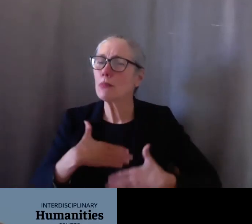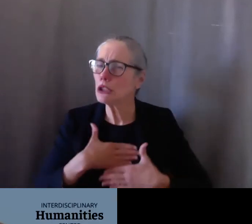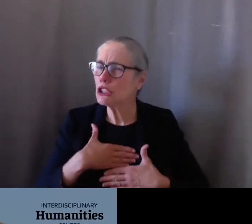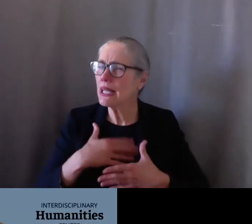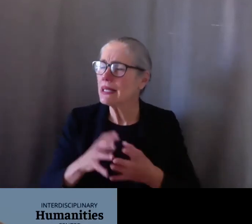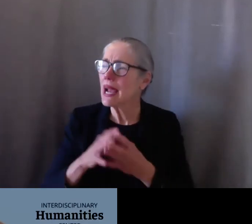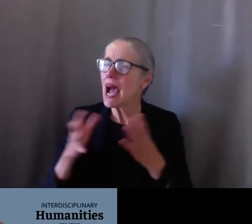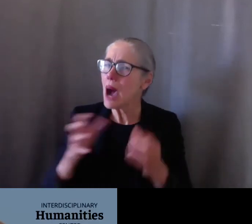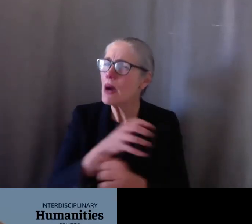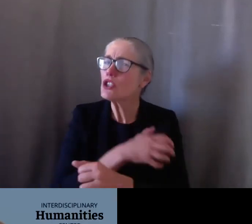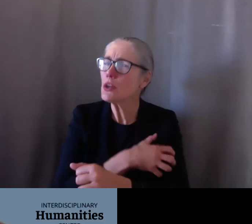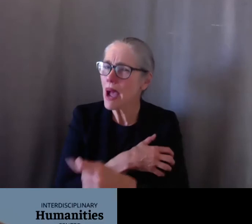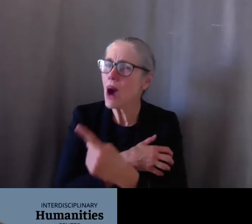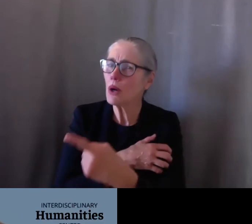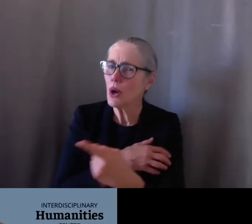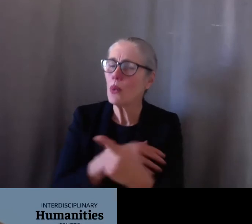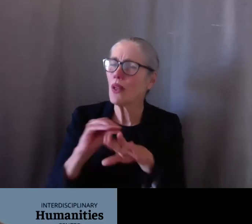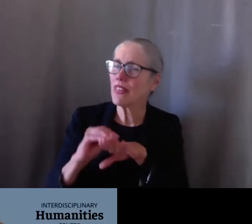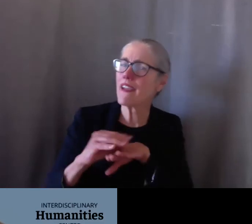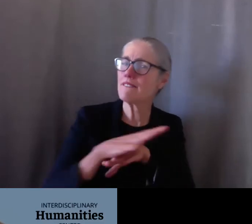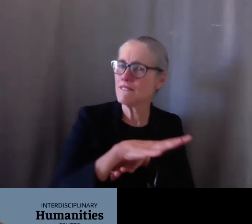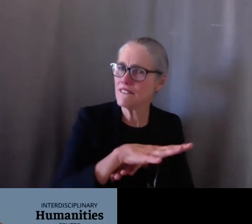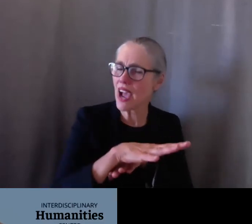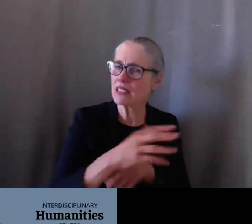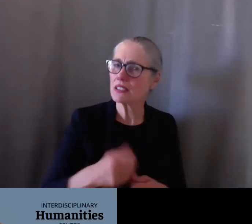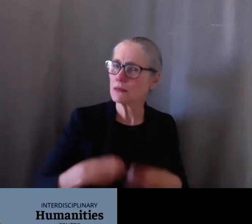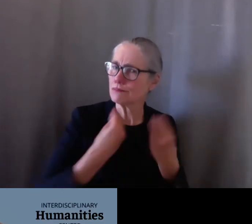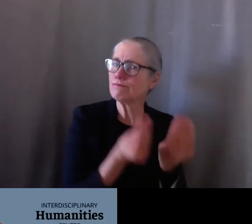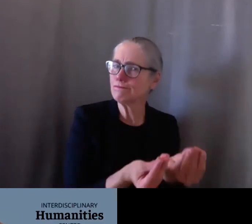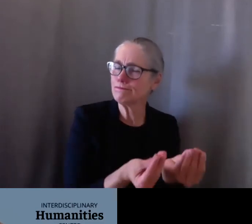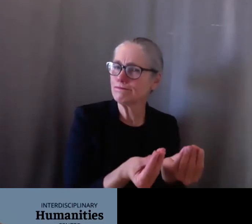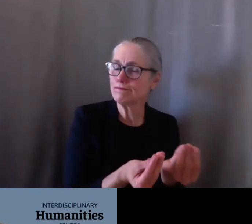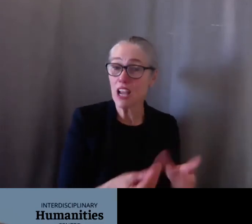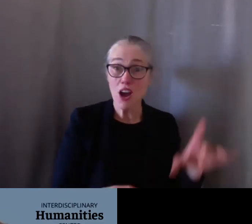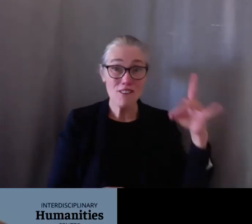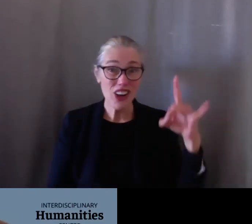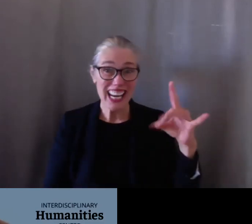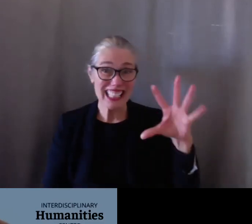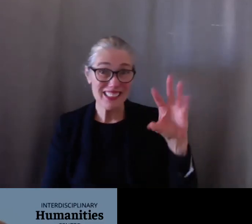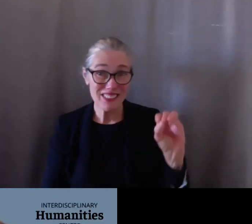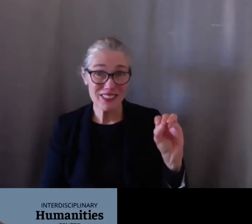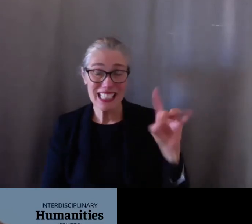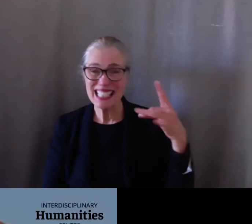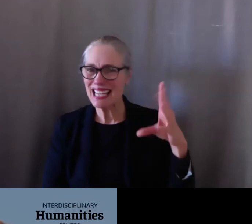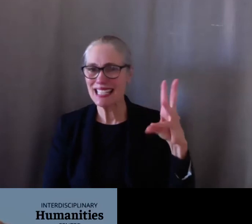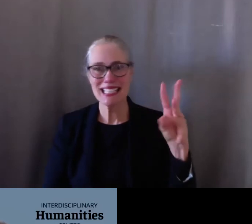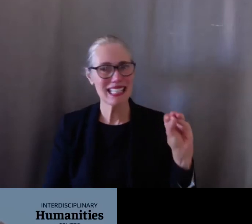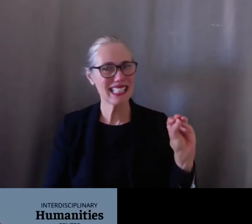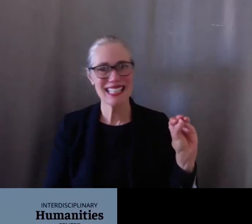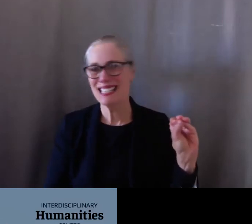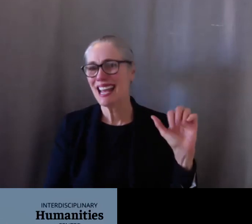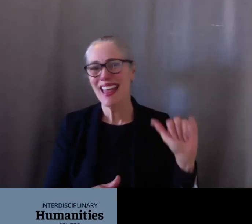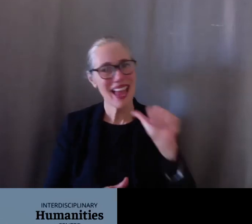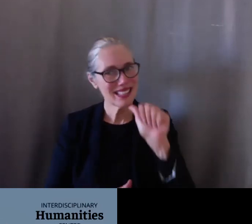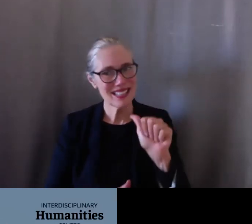creative citizen reassert itself. But I think kind of the same thing happened in the 19th century, where we had